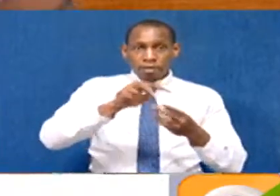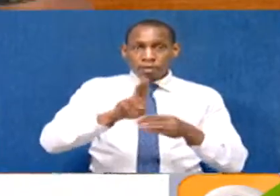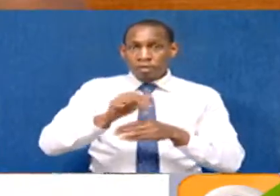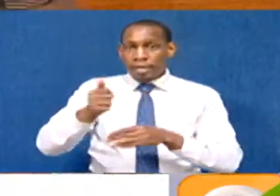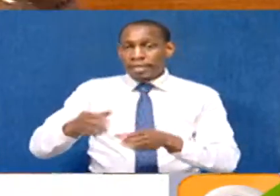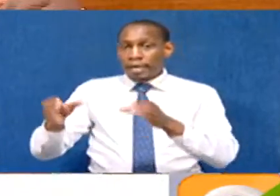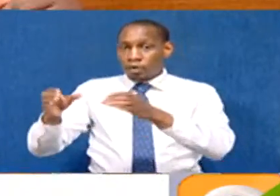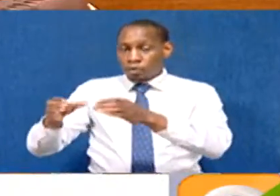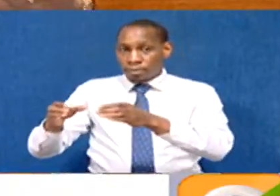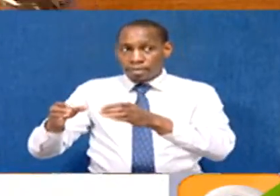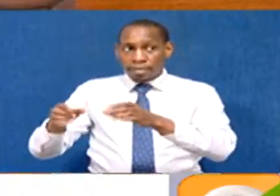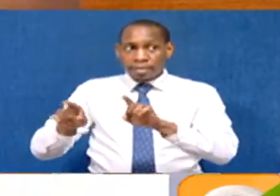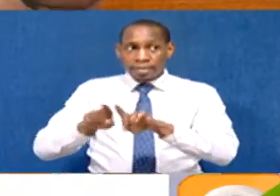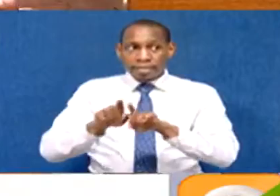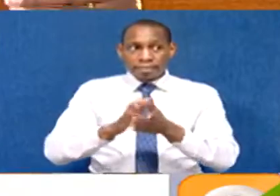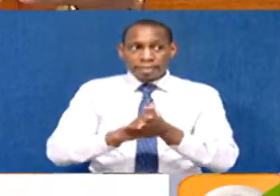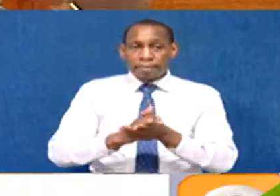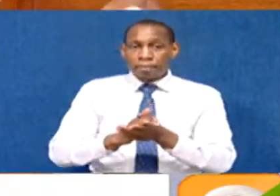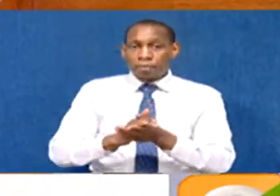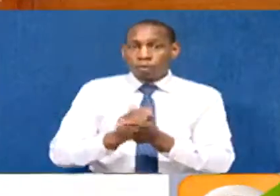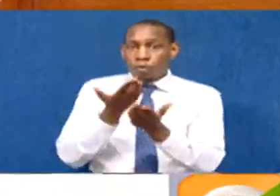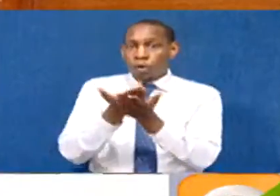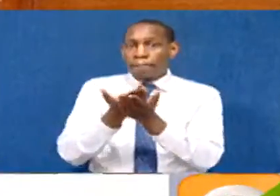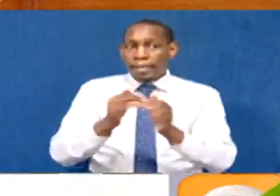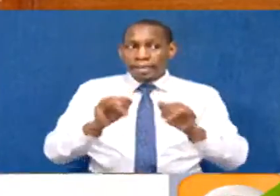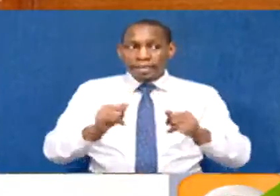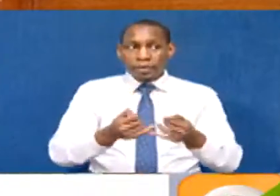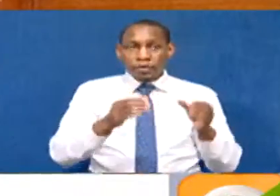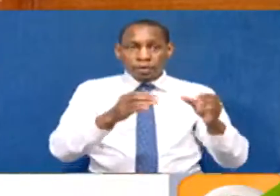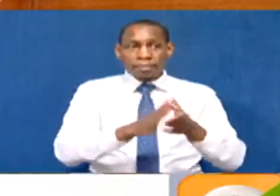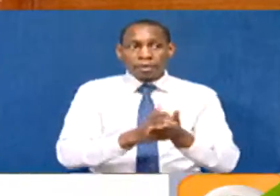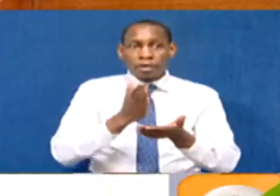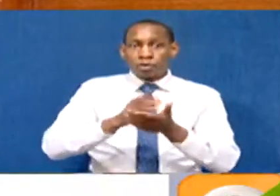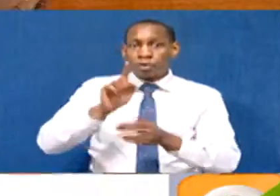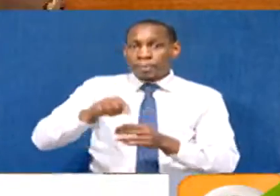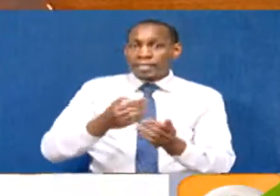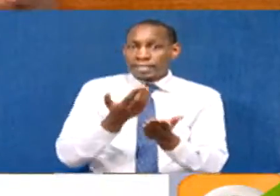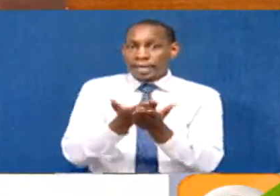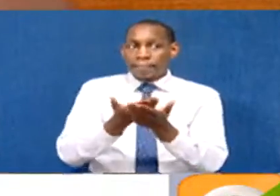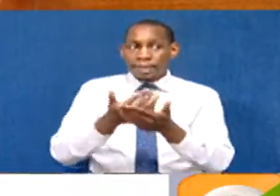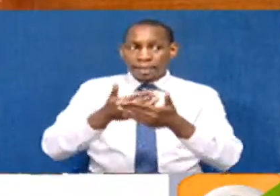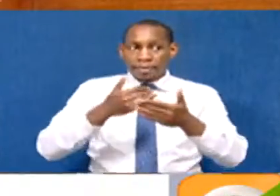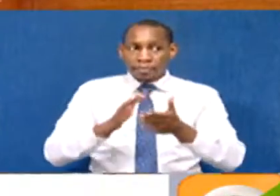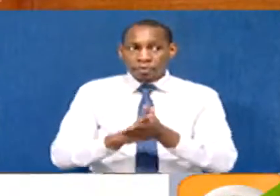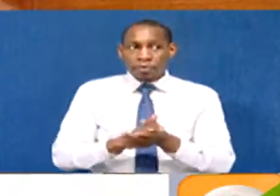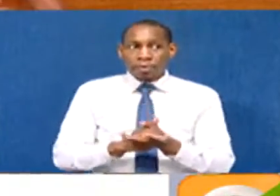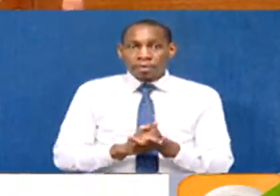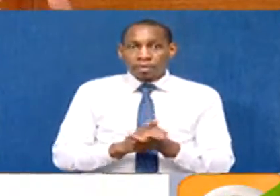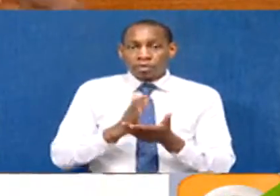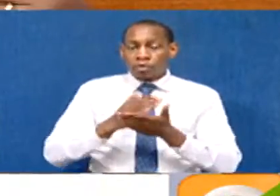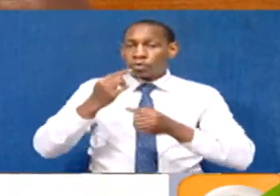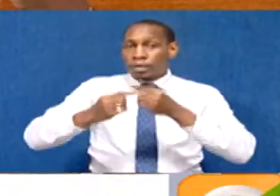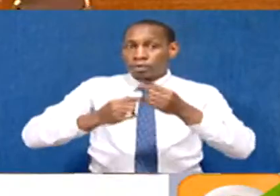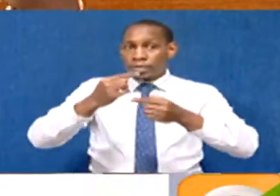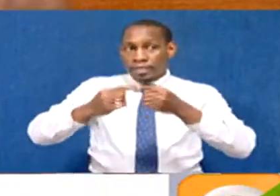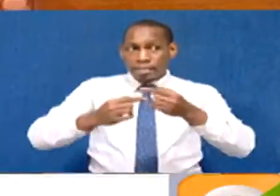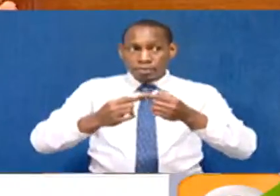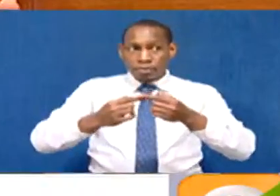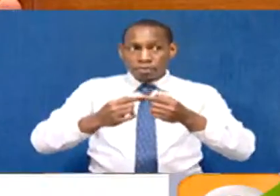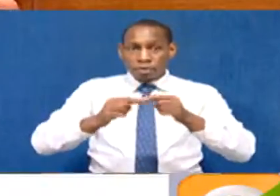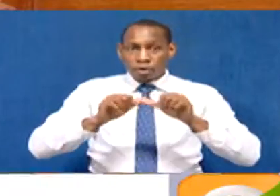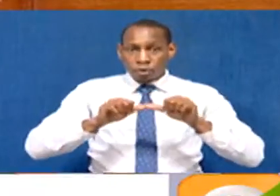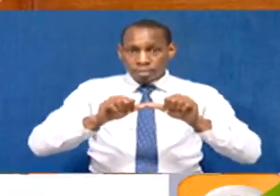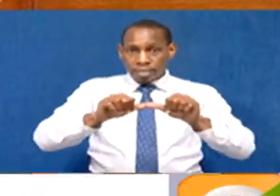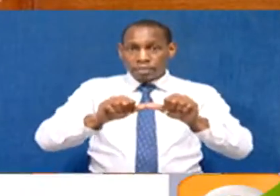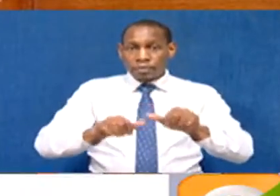party, and also apply for a fresh term. You must apply it before. So he will be continue being a